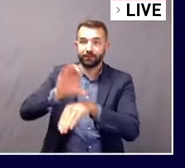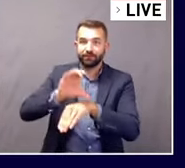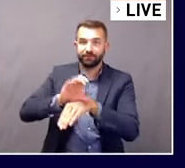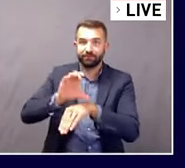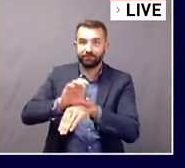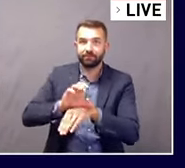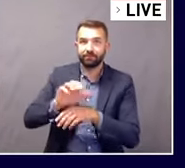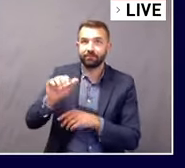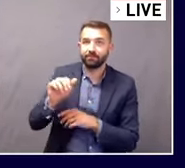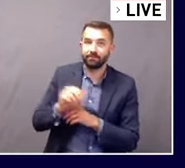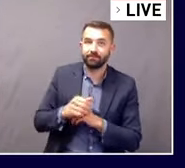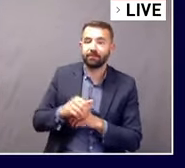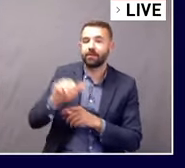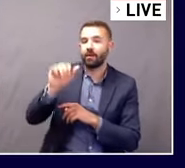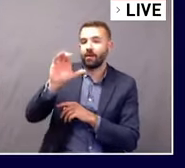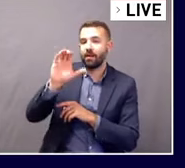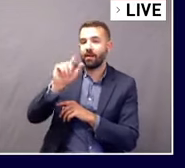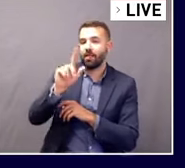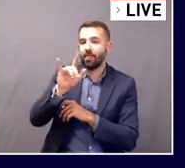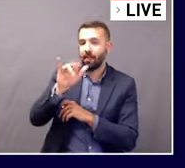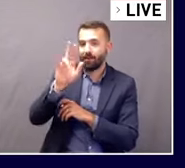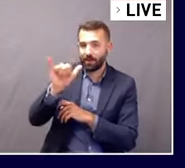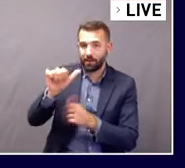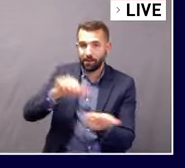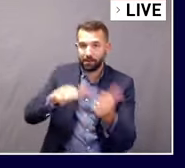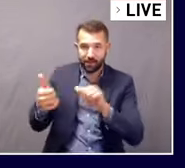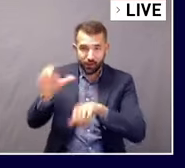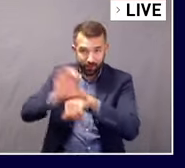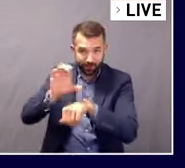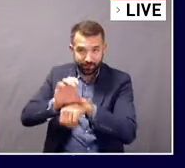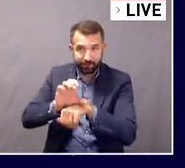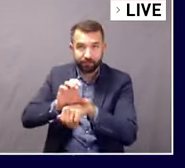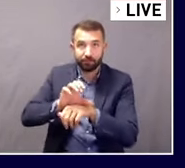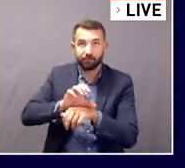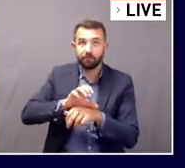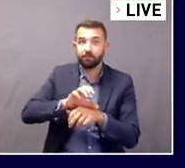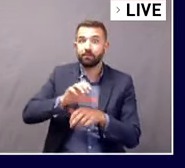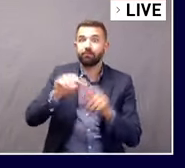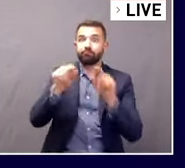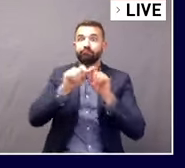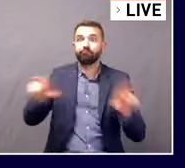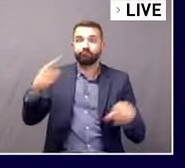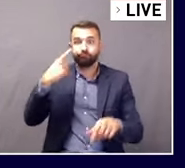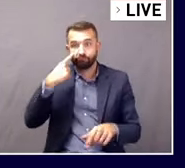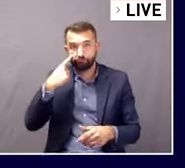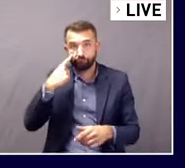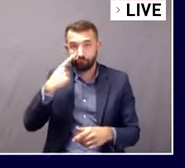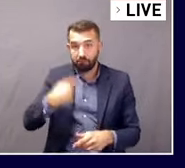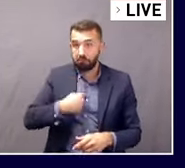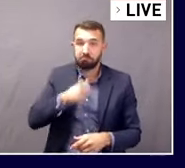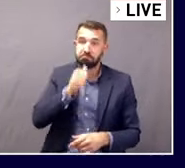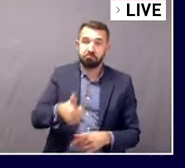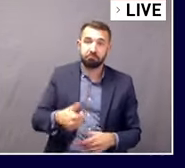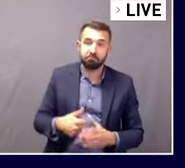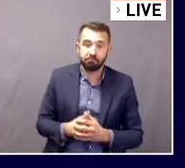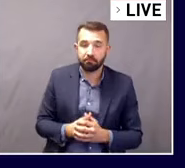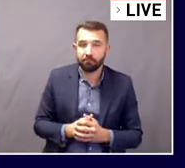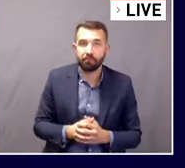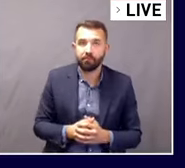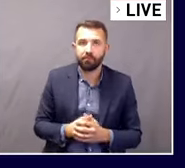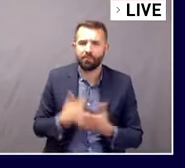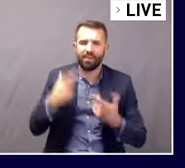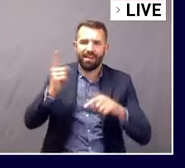you mentioned, Patrick, and so I can't comment on that directly. Maine CDC we remain aware of 10